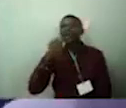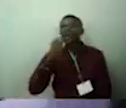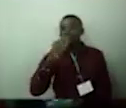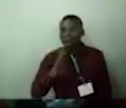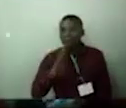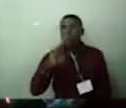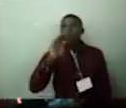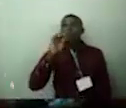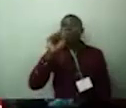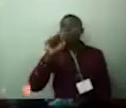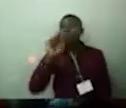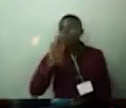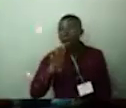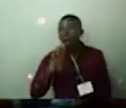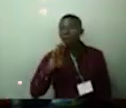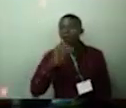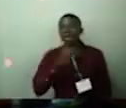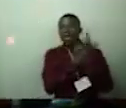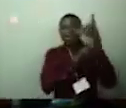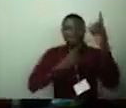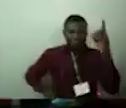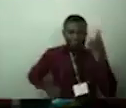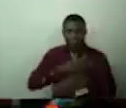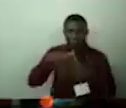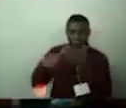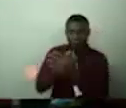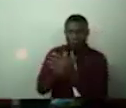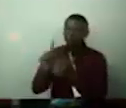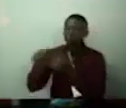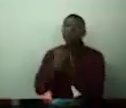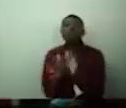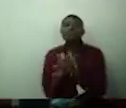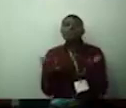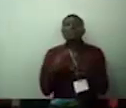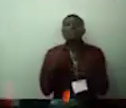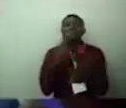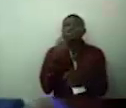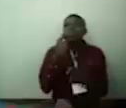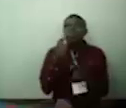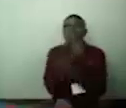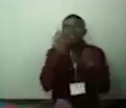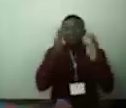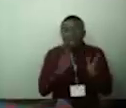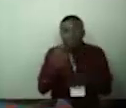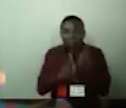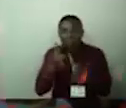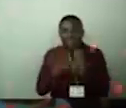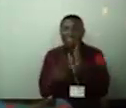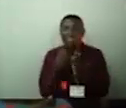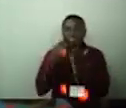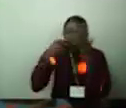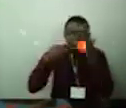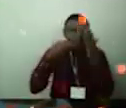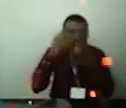David, all the way to Jesus. Then I said, so he'll be the savior of his people. What does it mean? He said, check the people